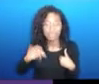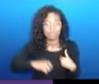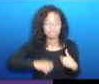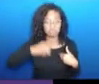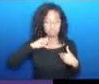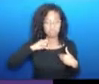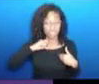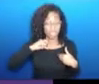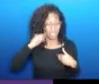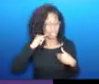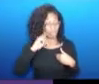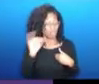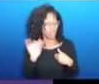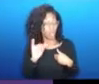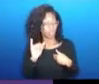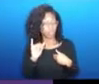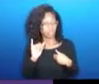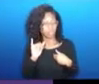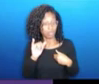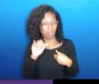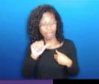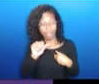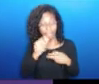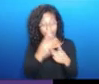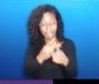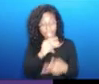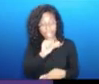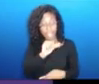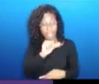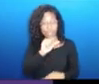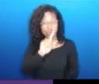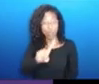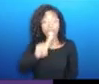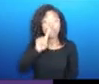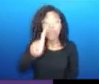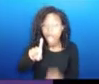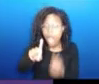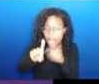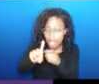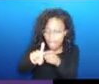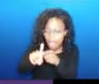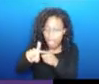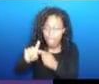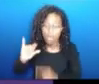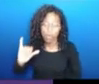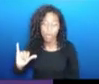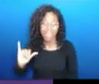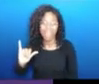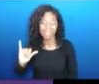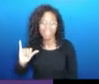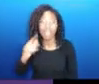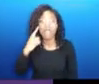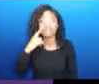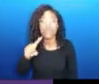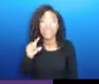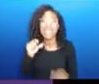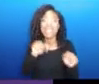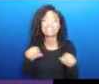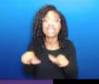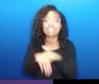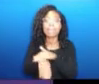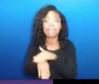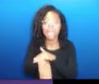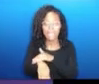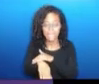also for the hashtag A11Y. That stands for accessibility. You'll find great accessibility,